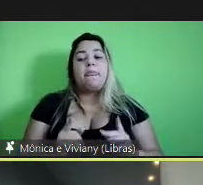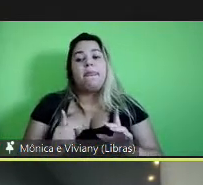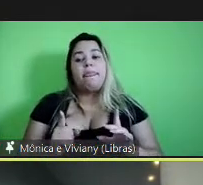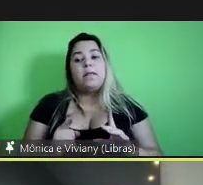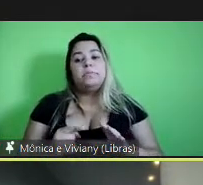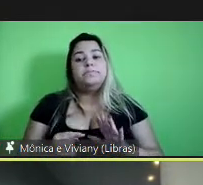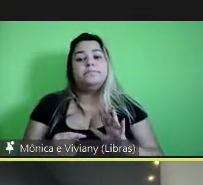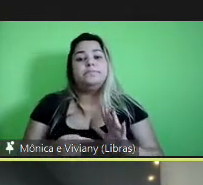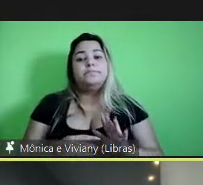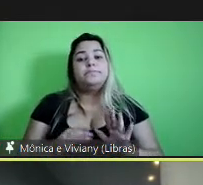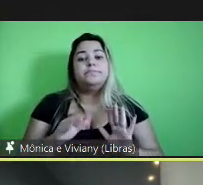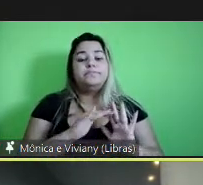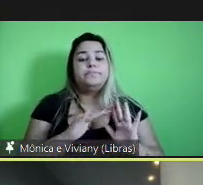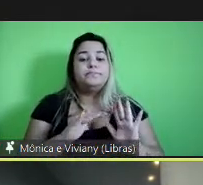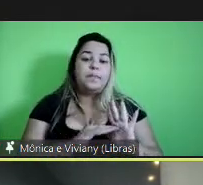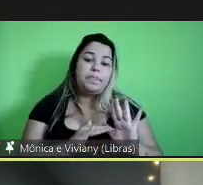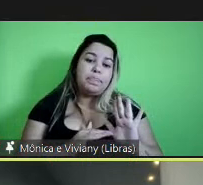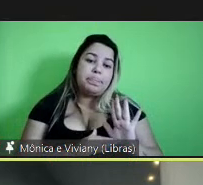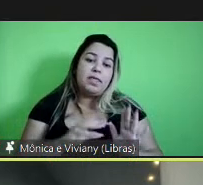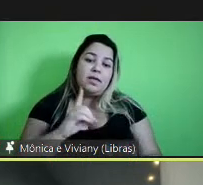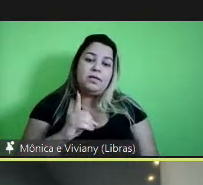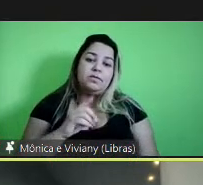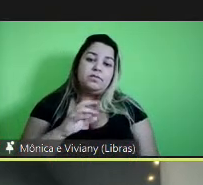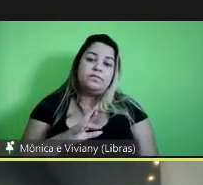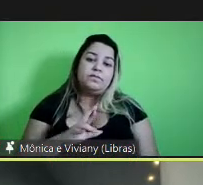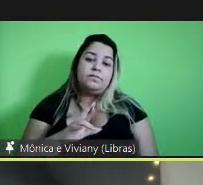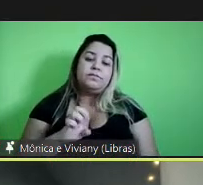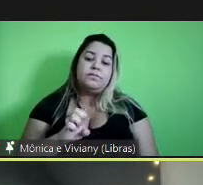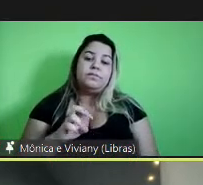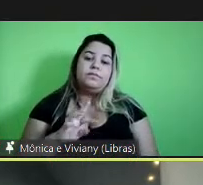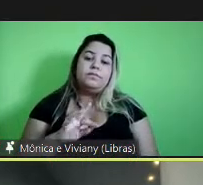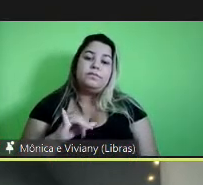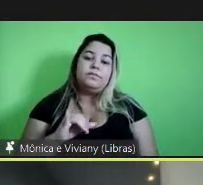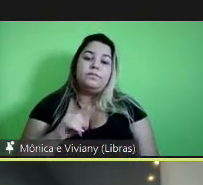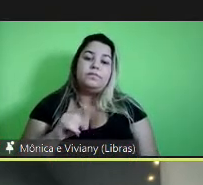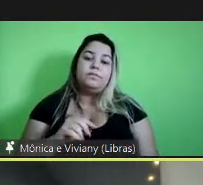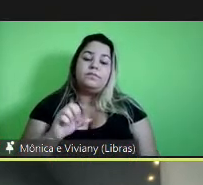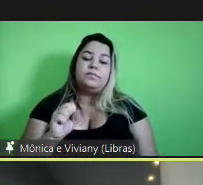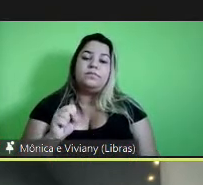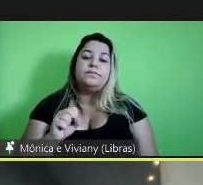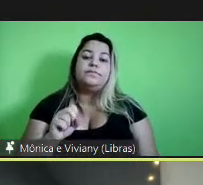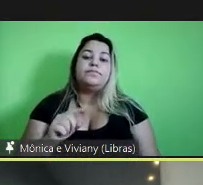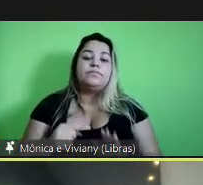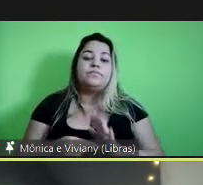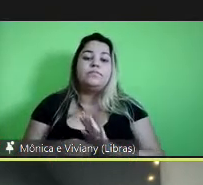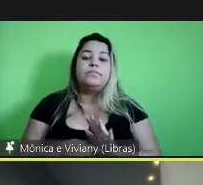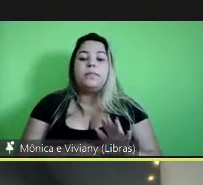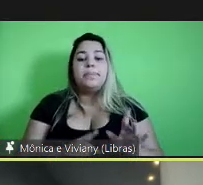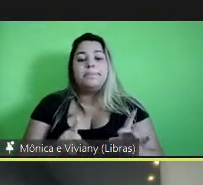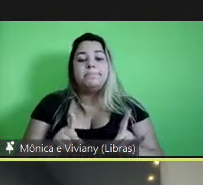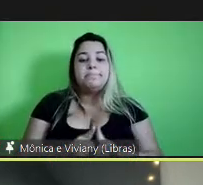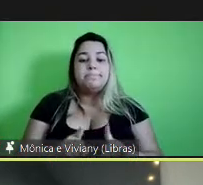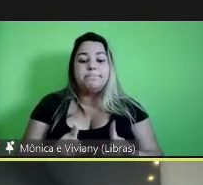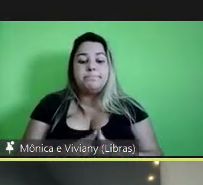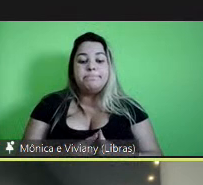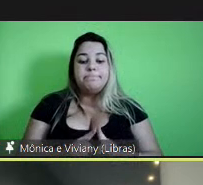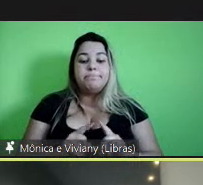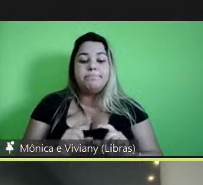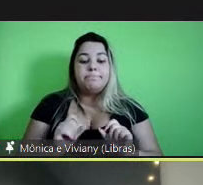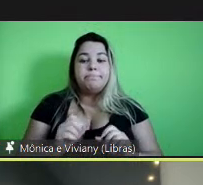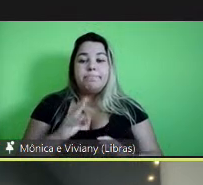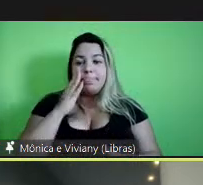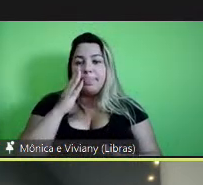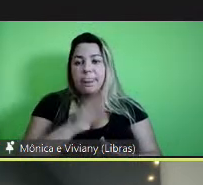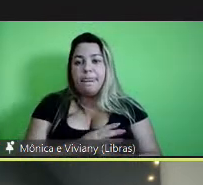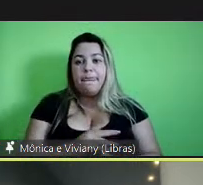I tried to bring here the guidelines from CONAN, and then I'm going to talk a little bit here because the focus is